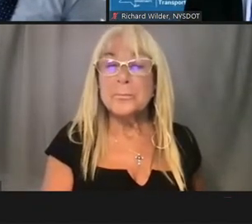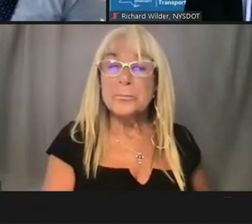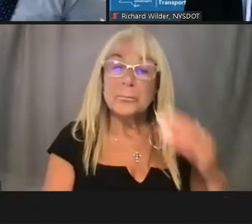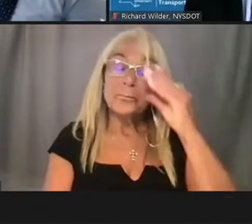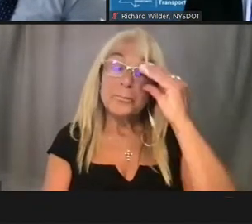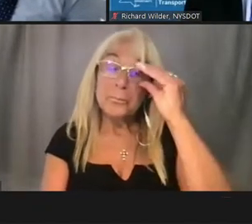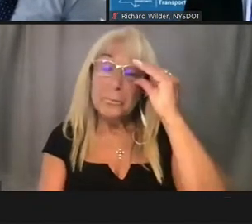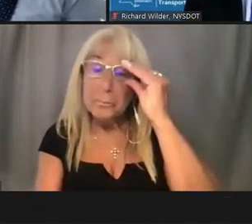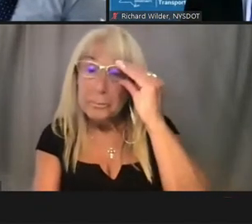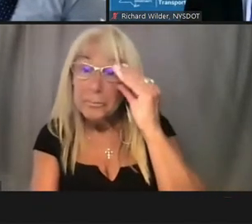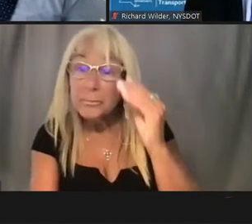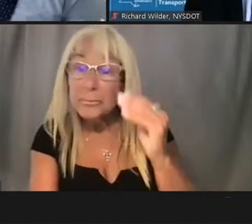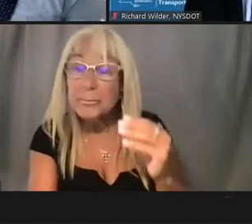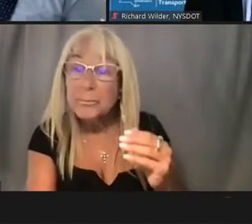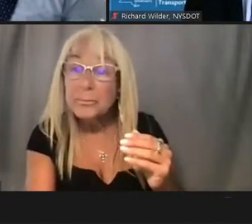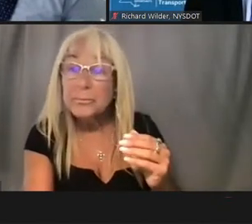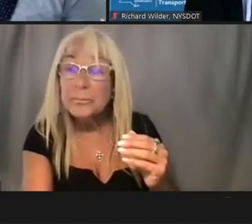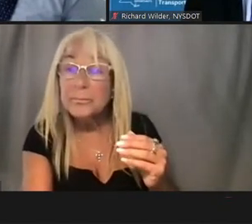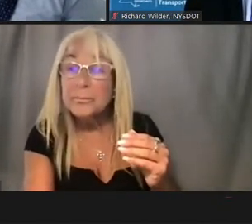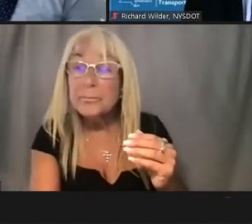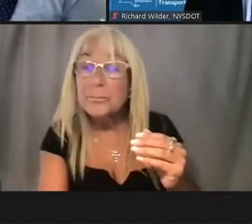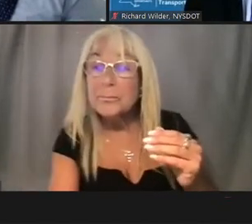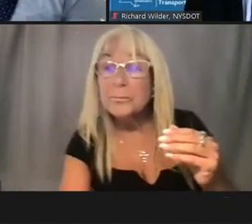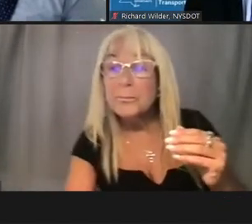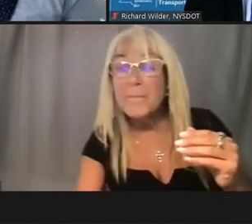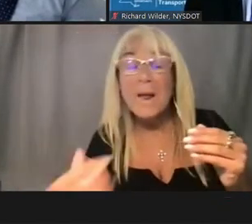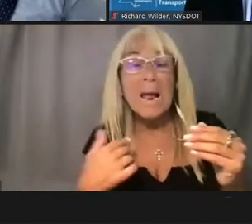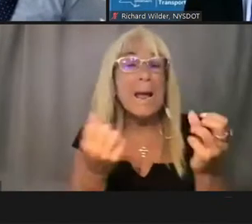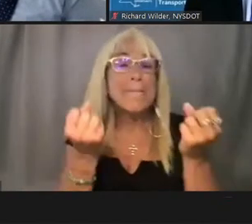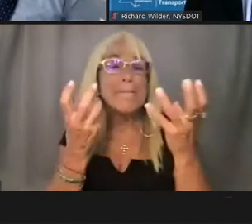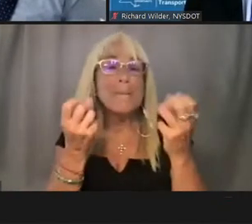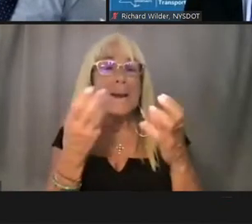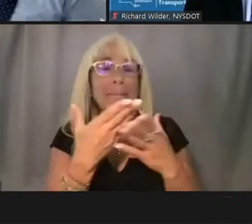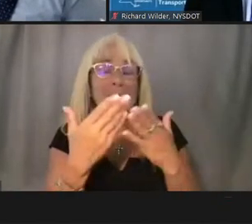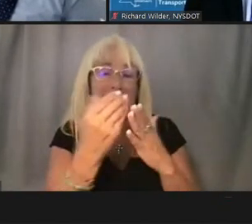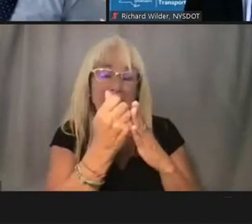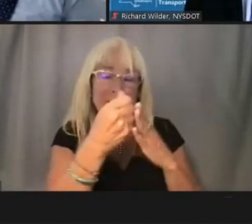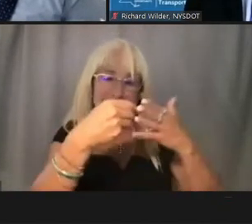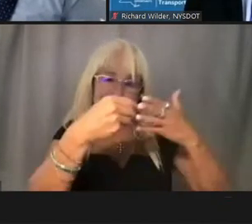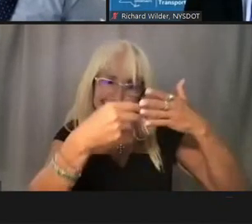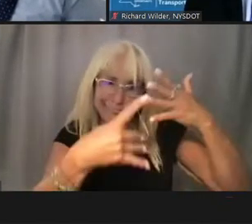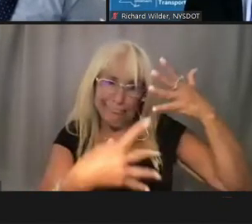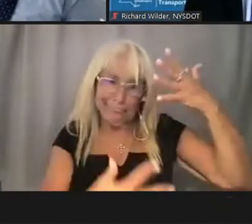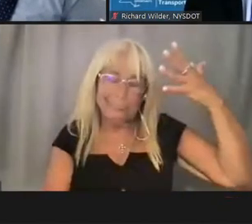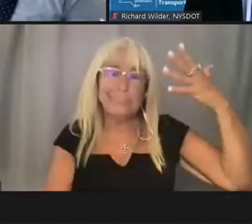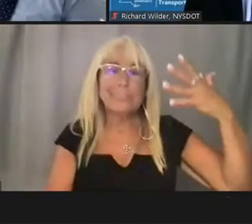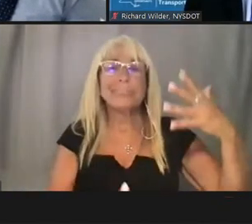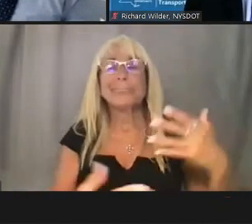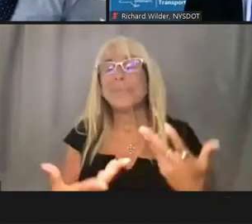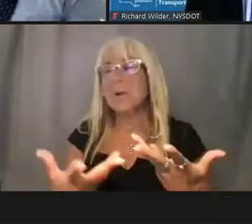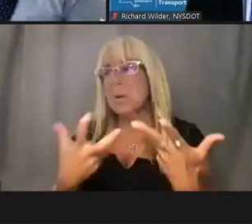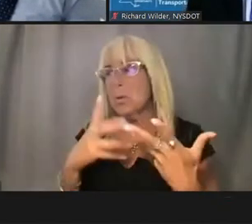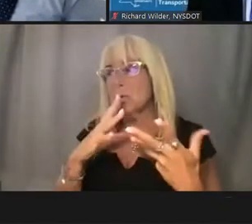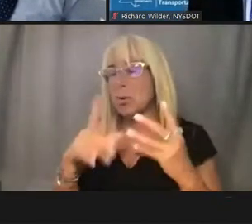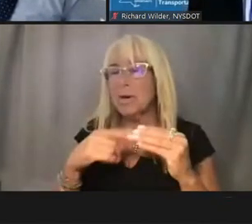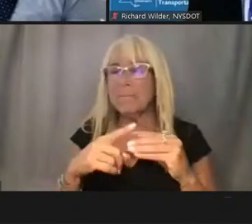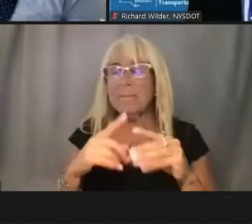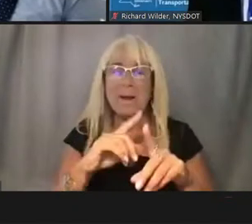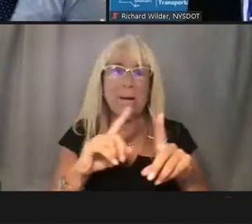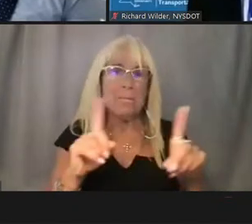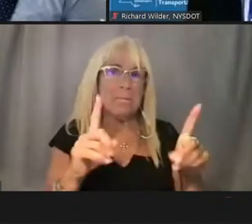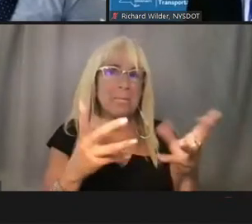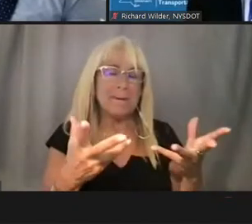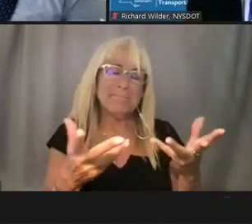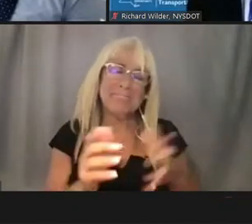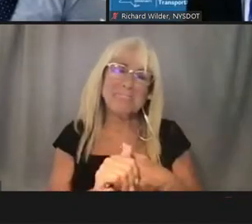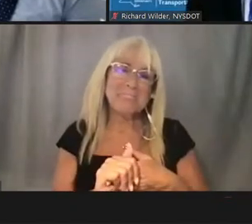I had a whole bunch of stuff to talk about and I've been watching for the last couple of days and there's nothing I'm going